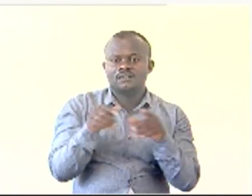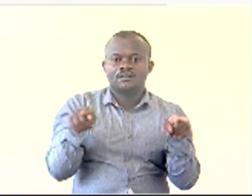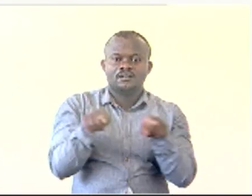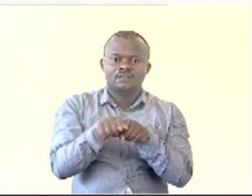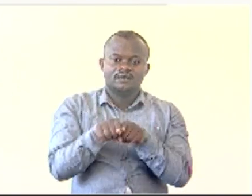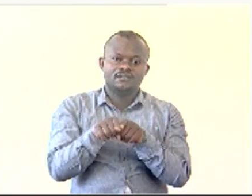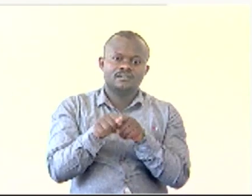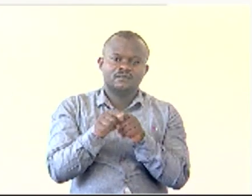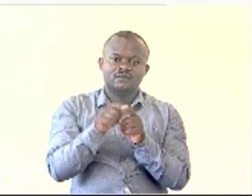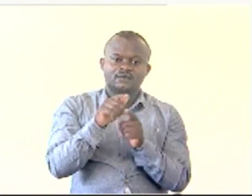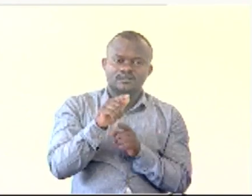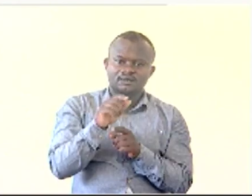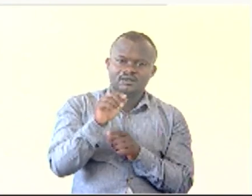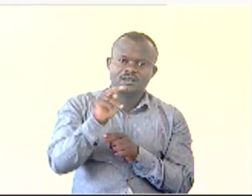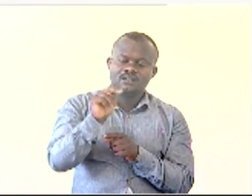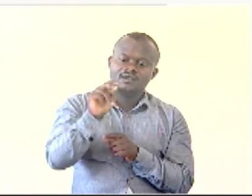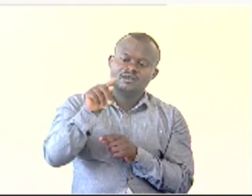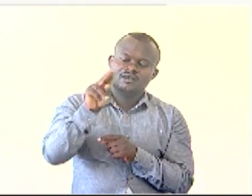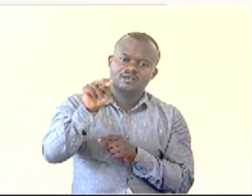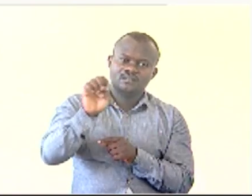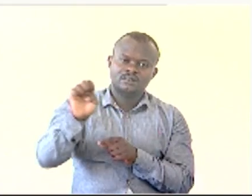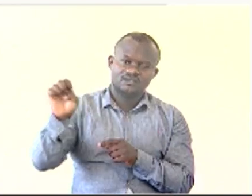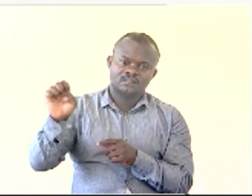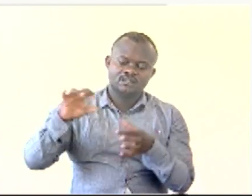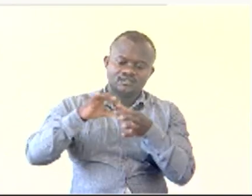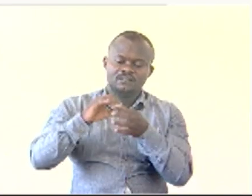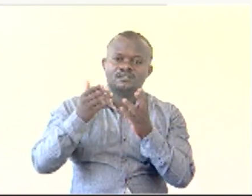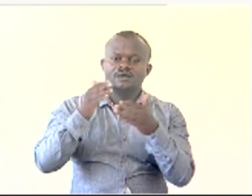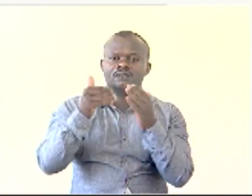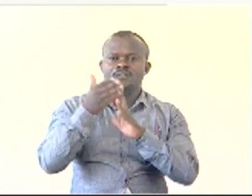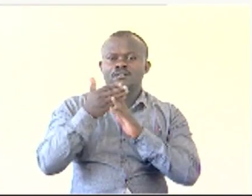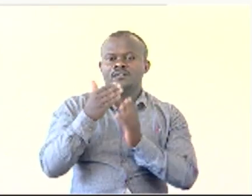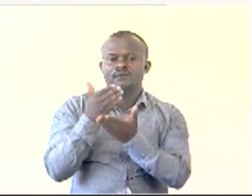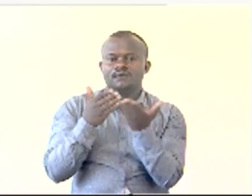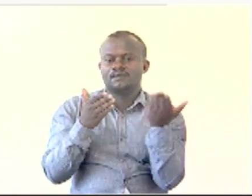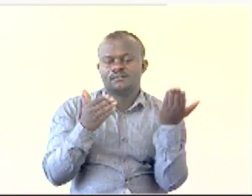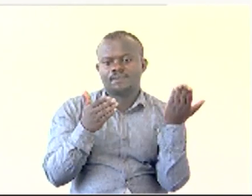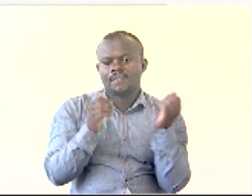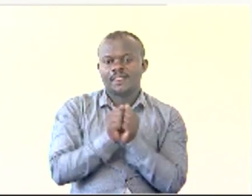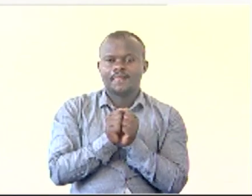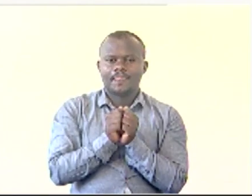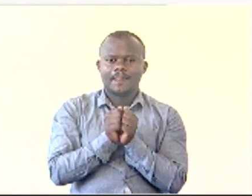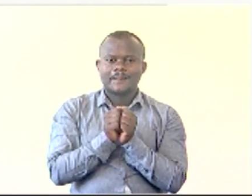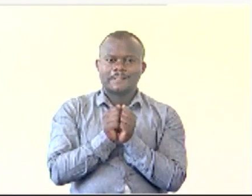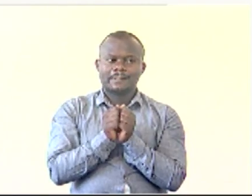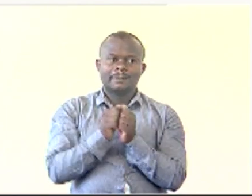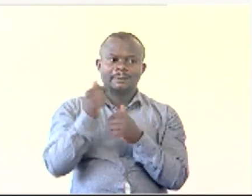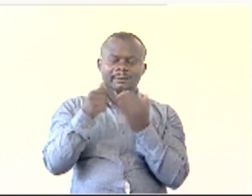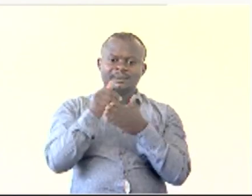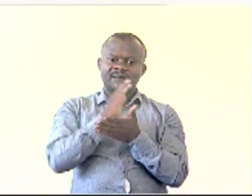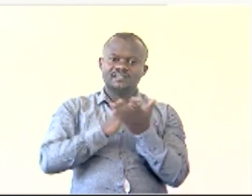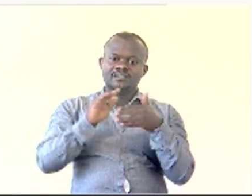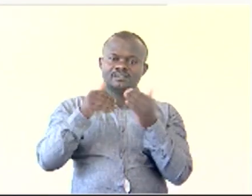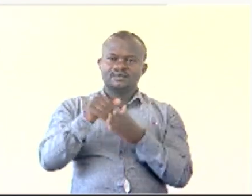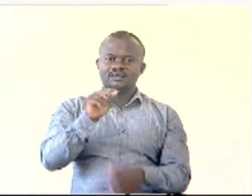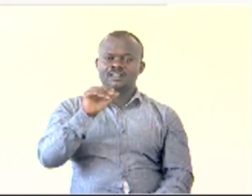the knee joint. These knee joints here between the ball and socket joint. There's what you call